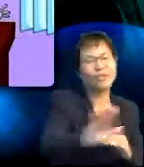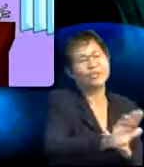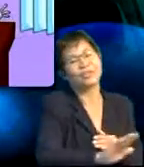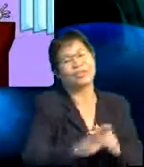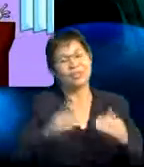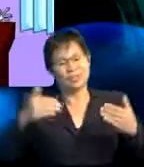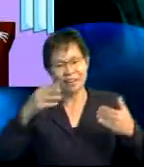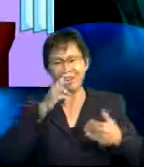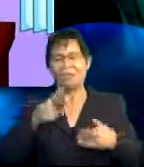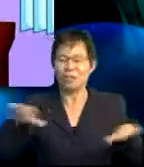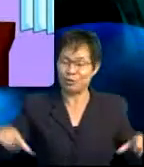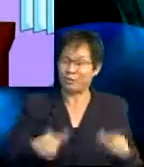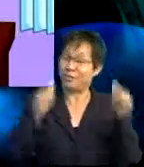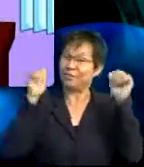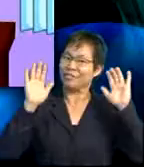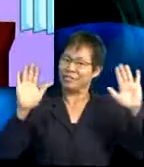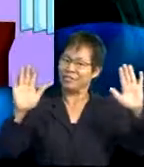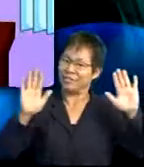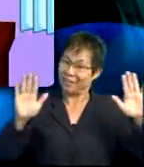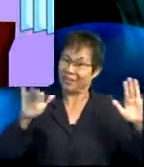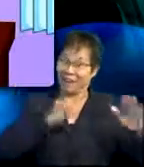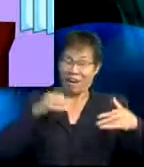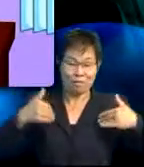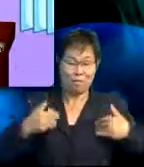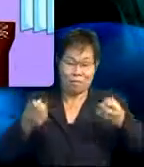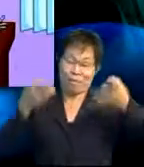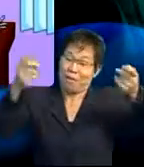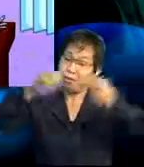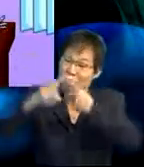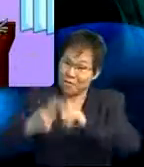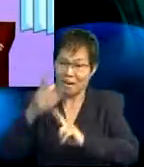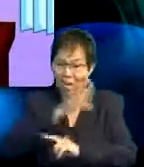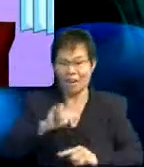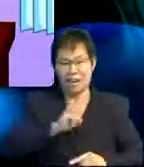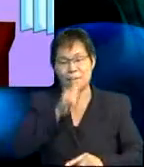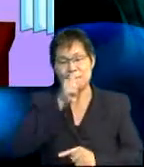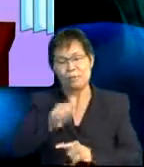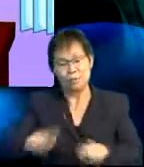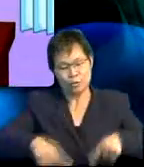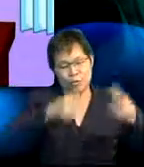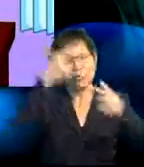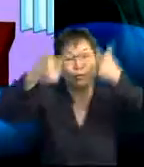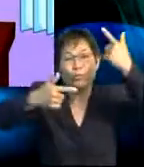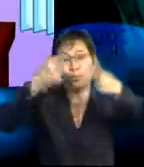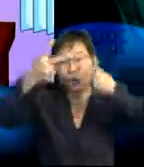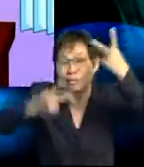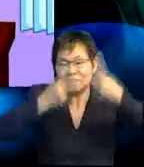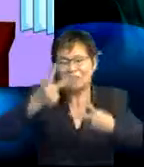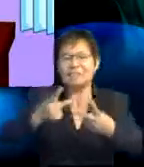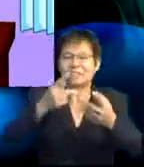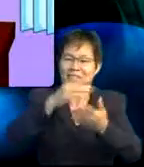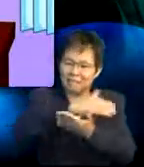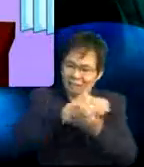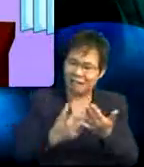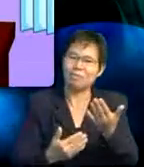of you are doing great. I have many friends and I'm going to visit some of them